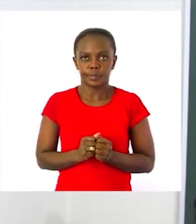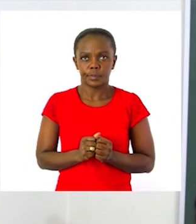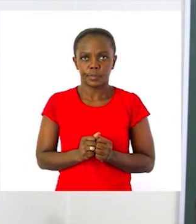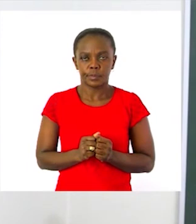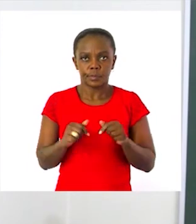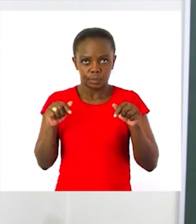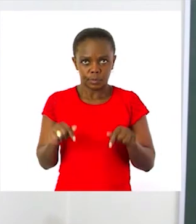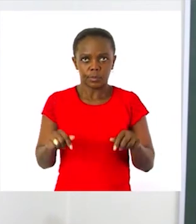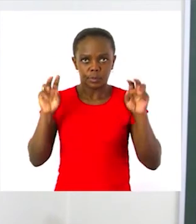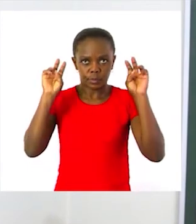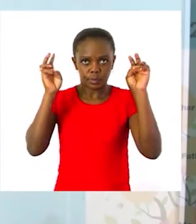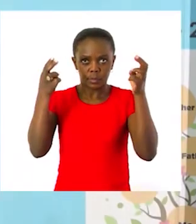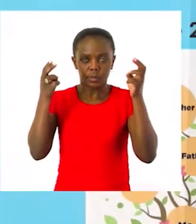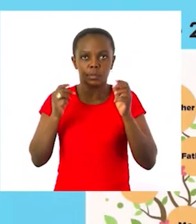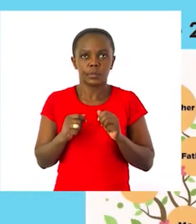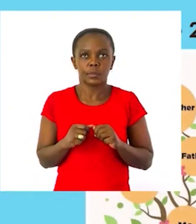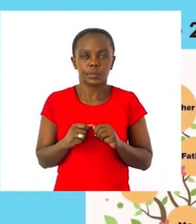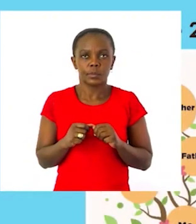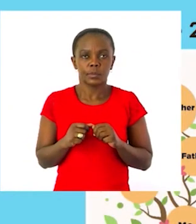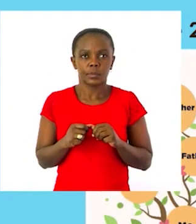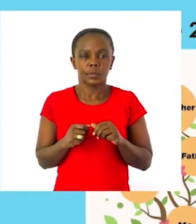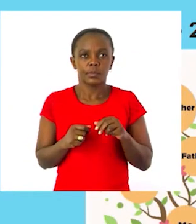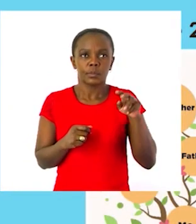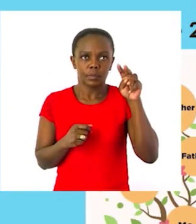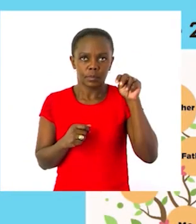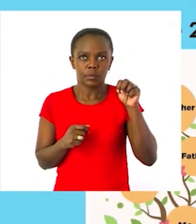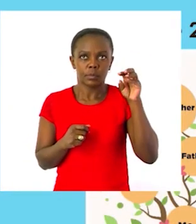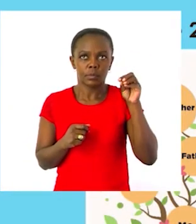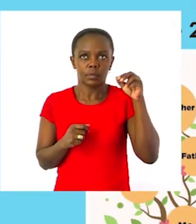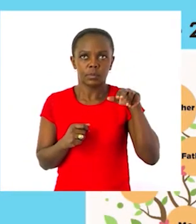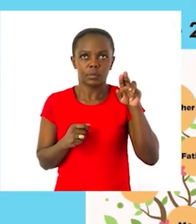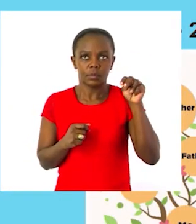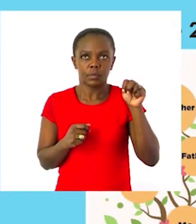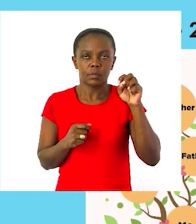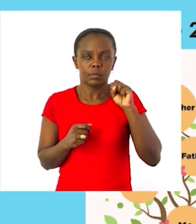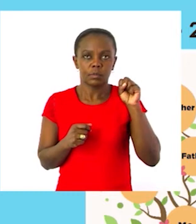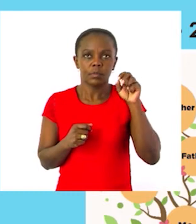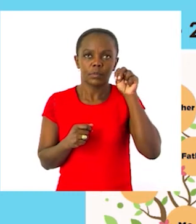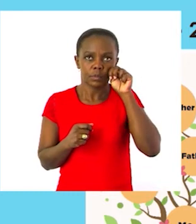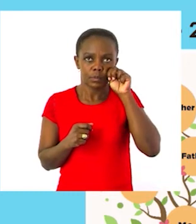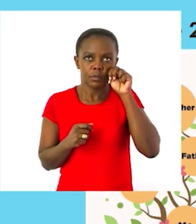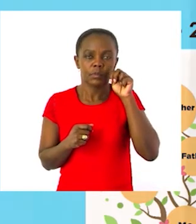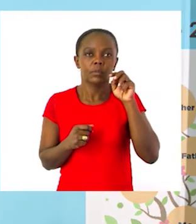In today's topic, we are going to be talking about nouns and punctuation.